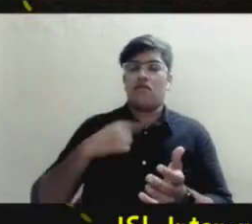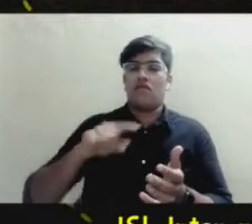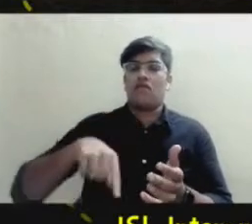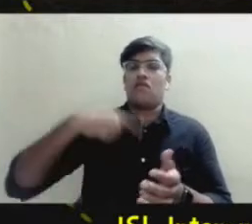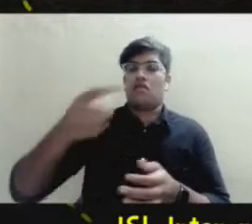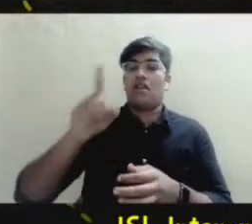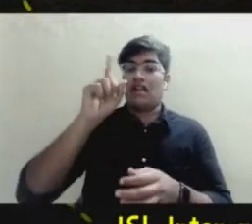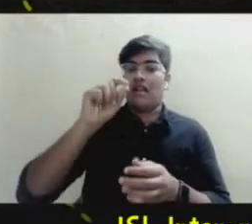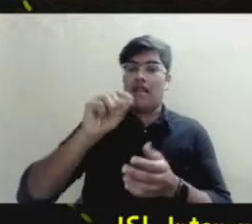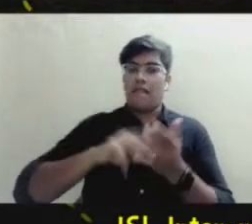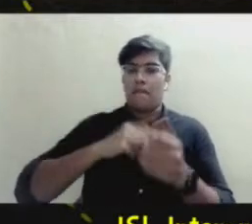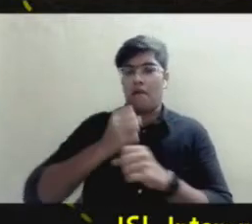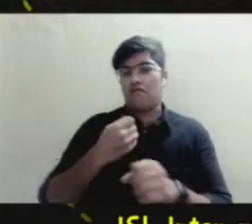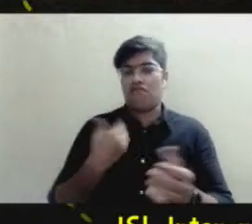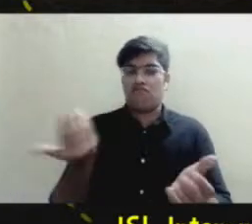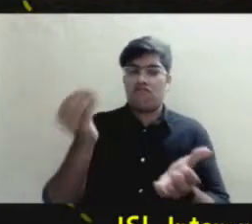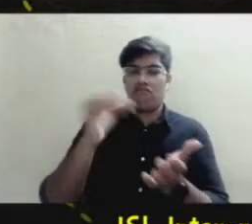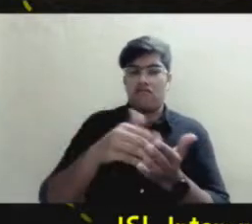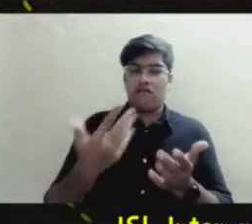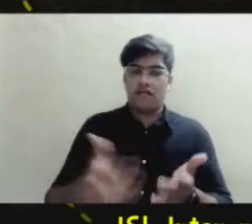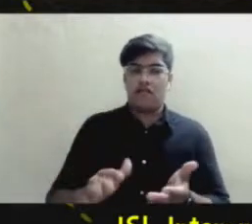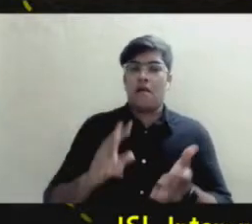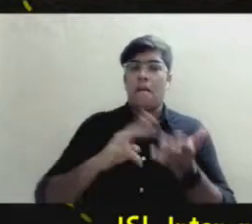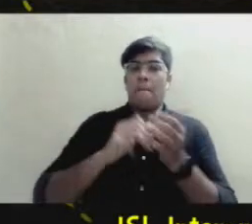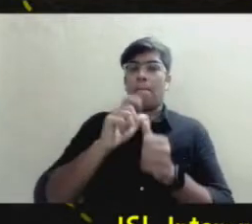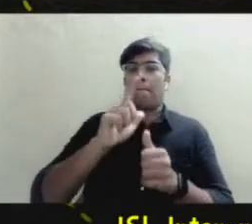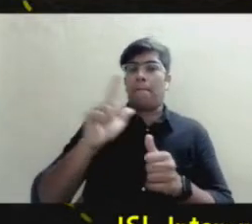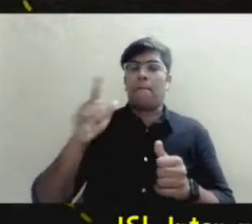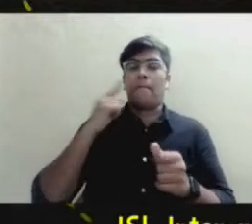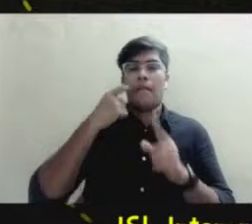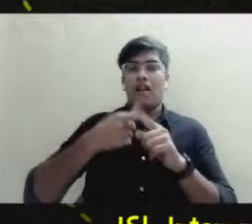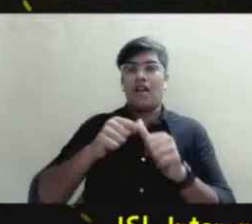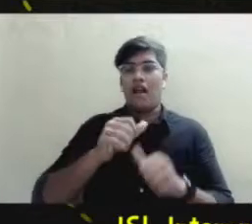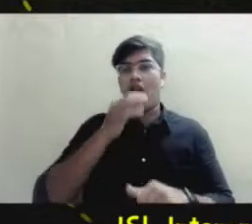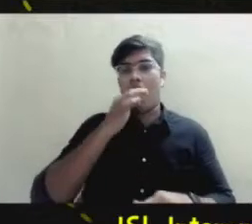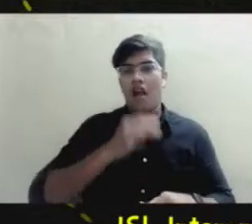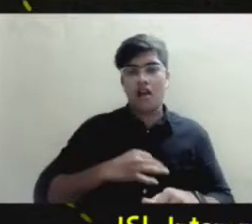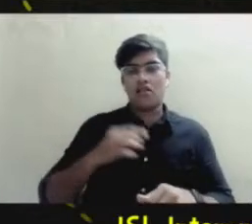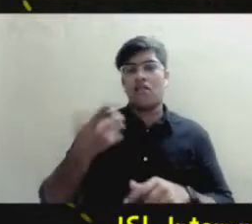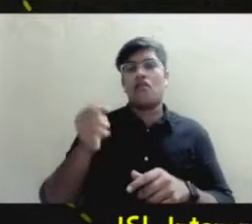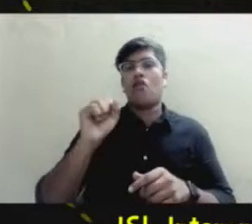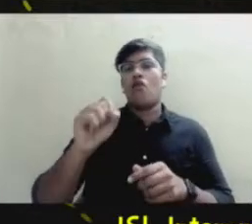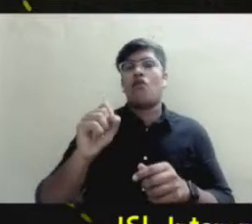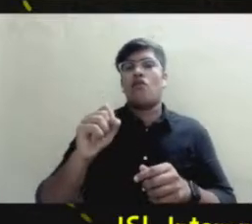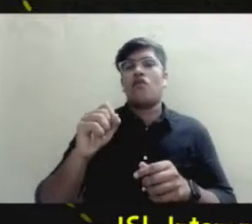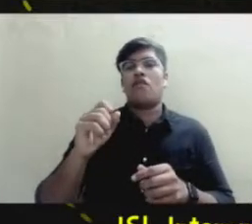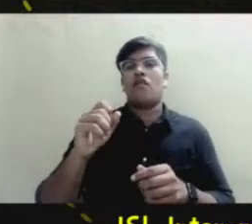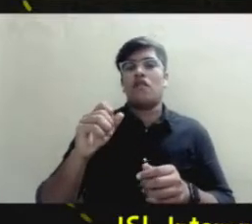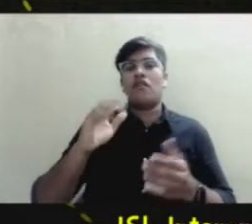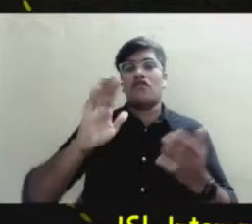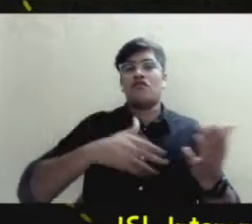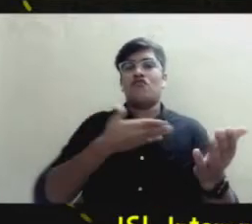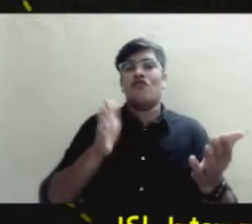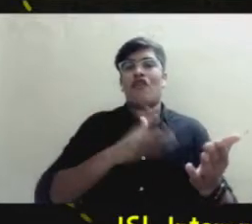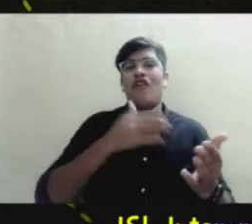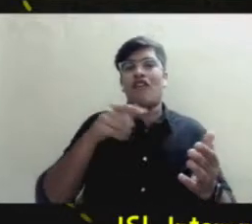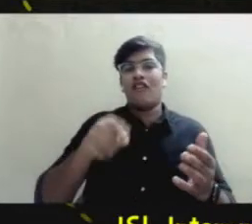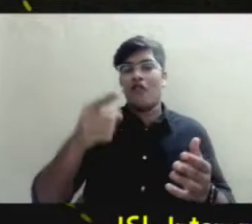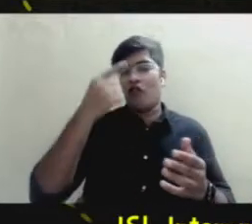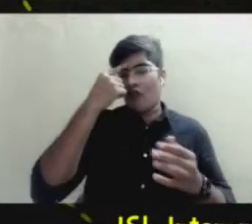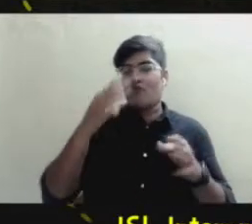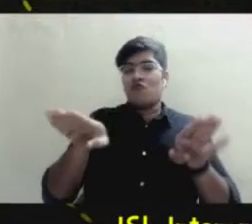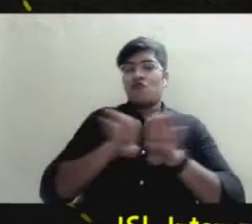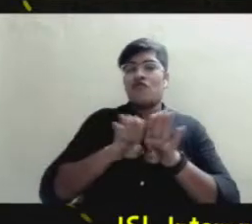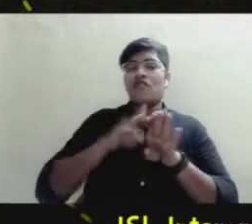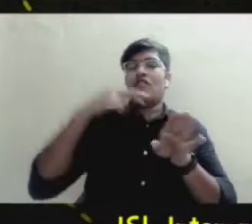10th of March. And Mallika asked me, so how did your concert go? Because everybody assumed that I had taken leave for a